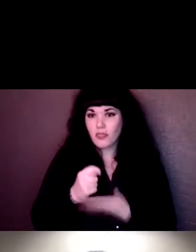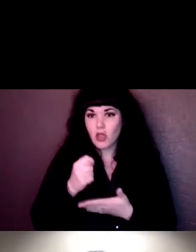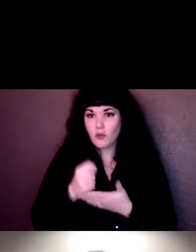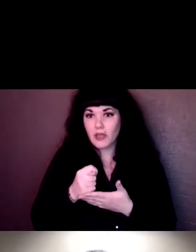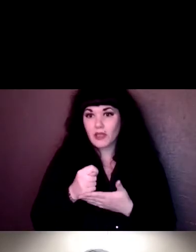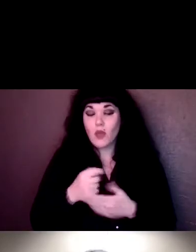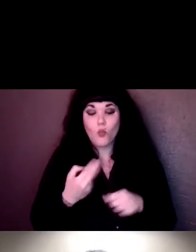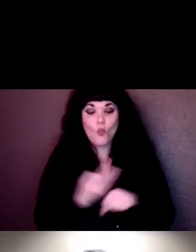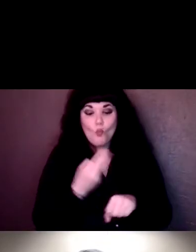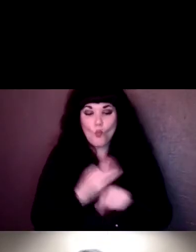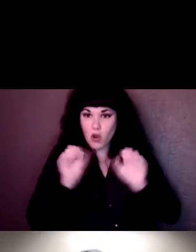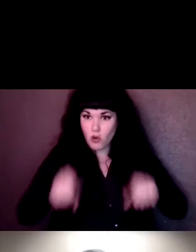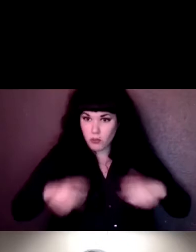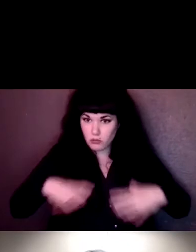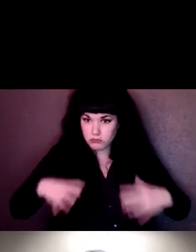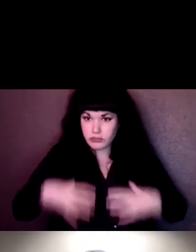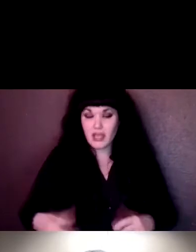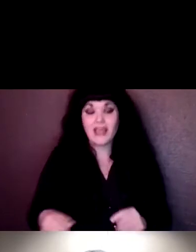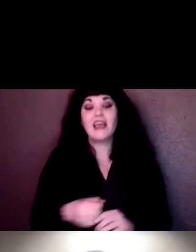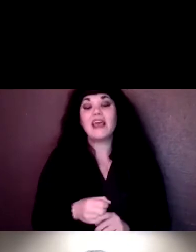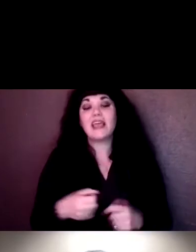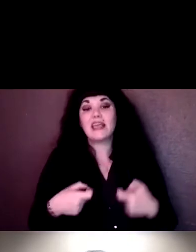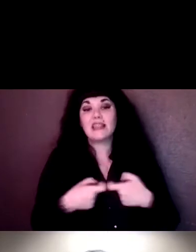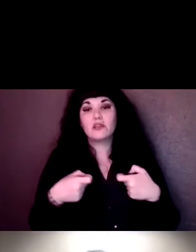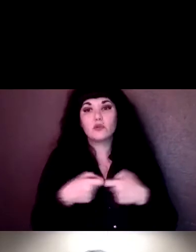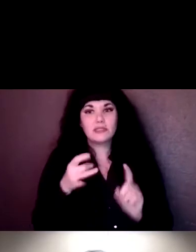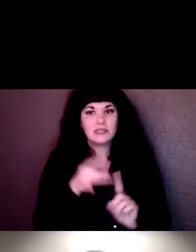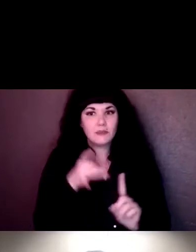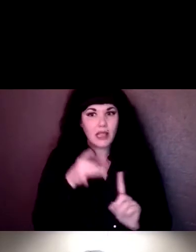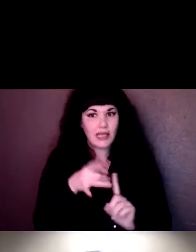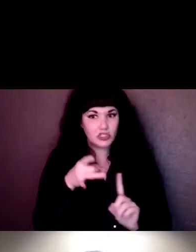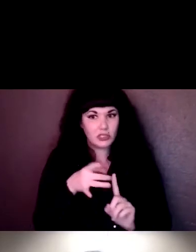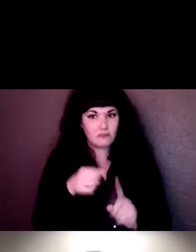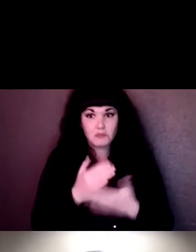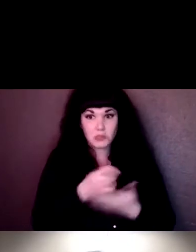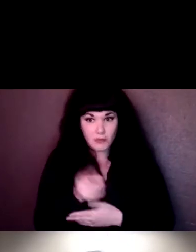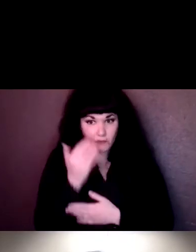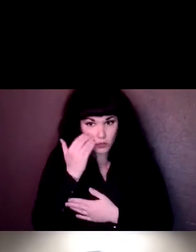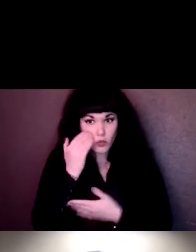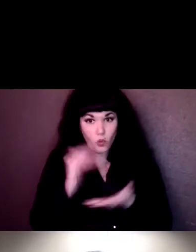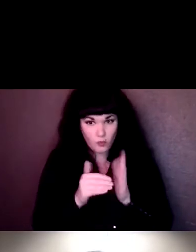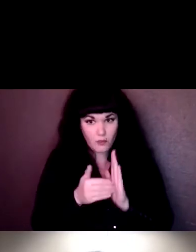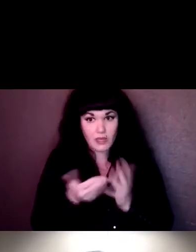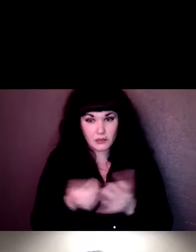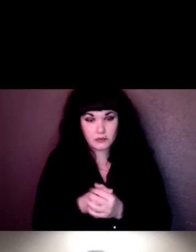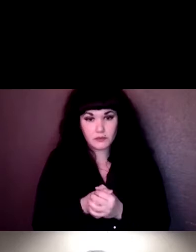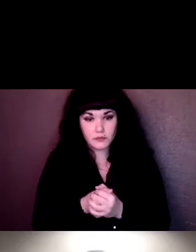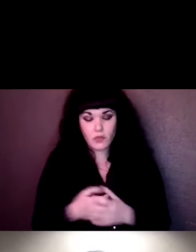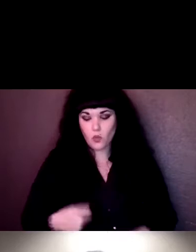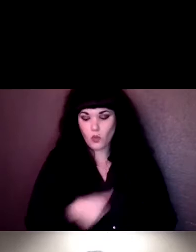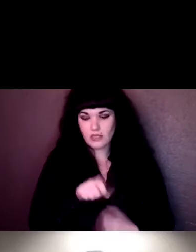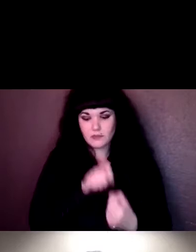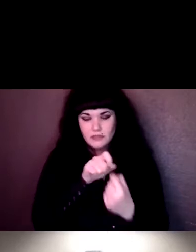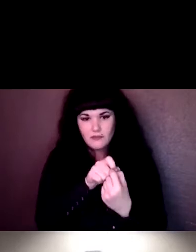stimulation. Some of you know about this or know about electrical stimulation. We